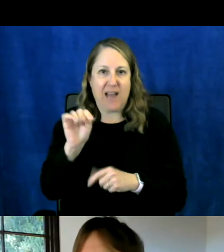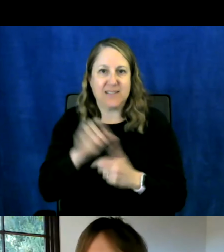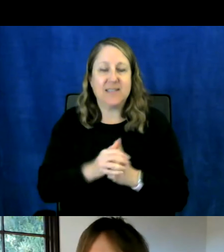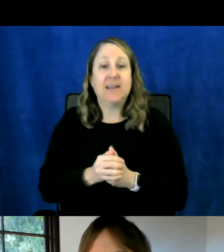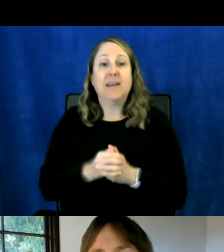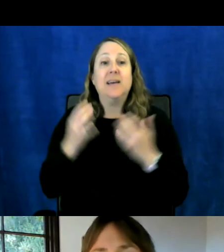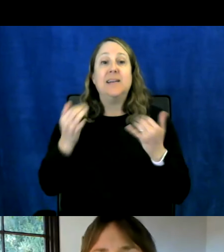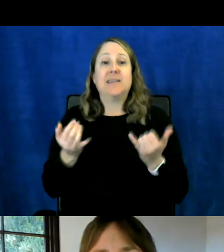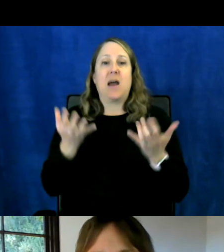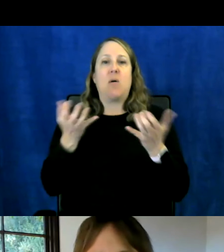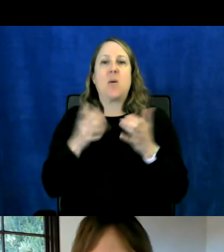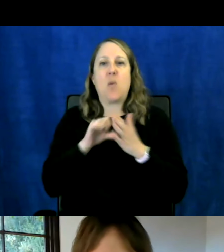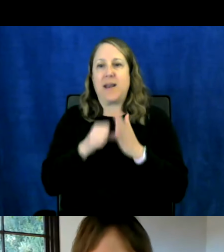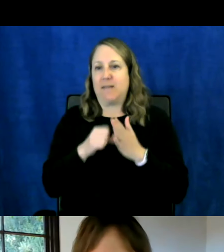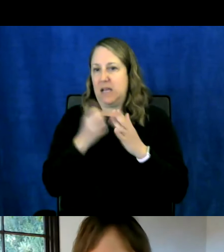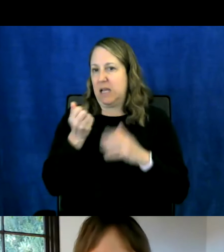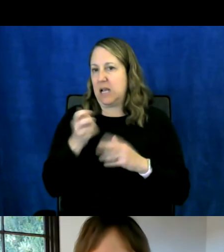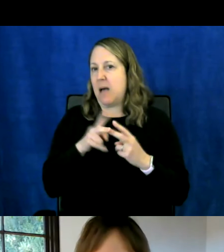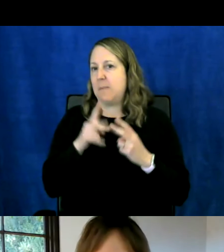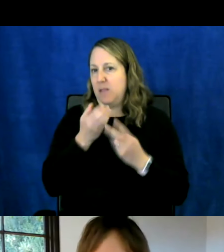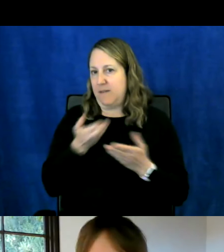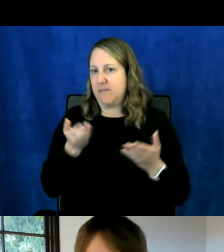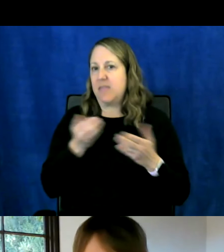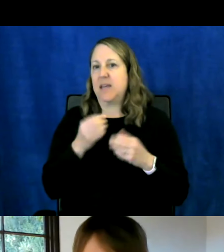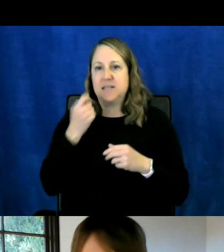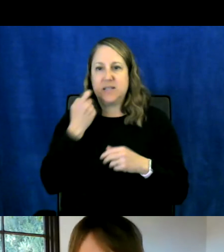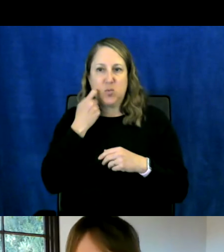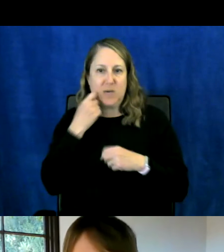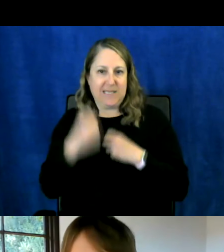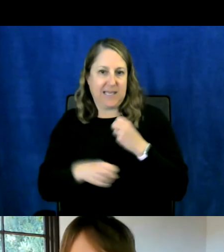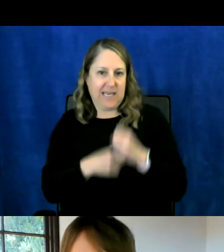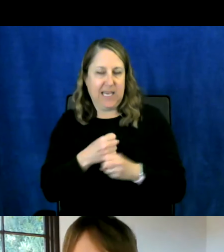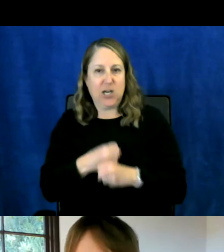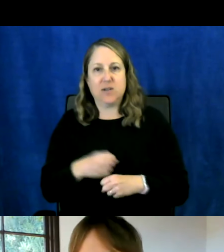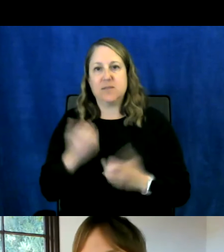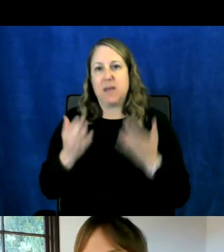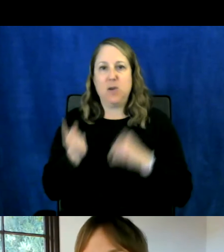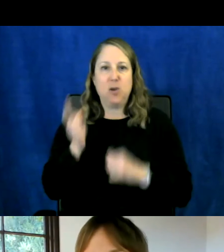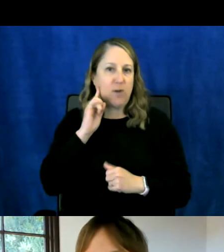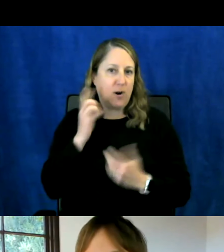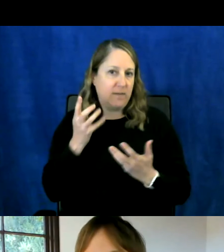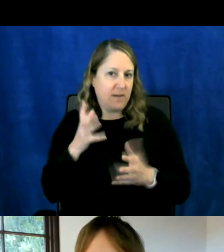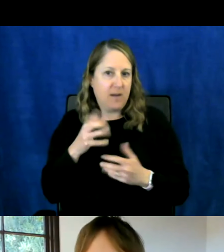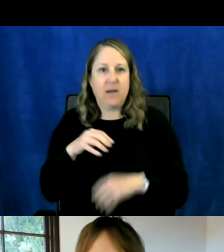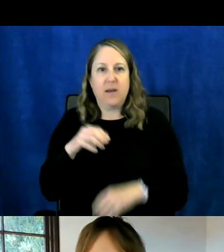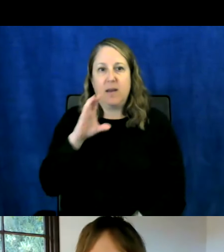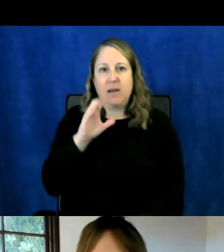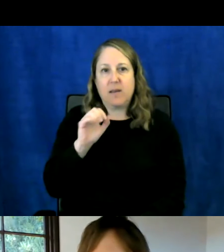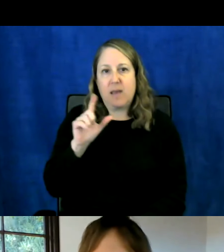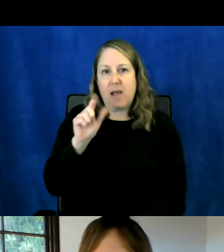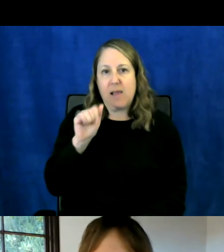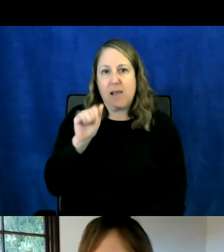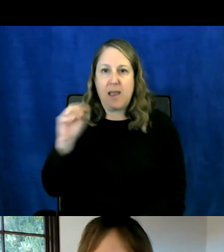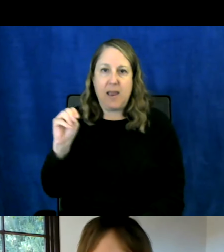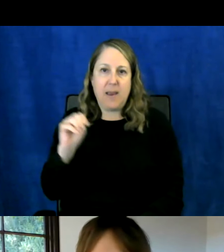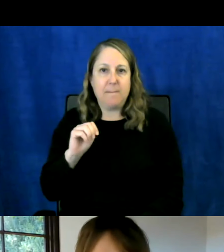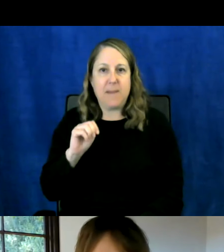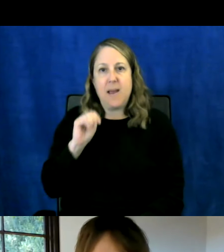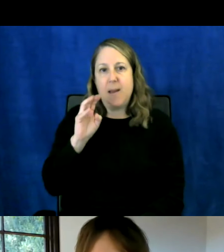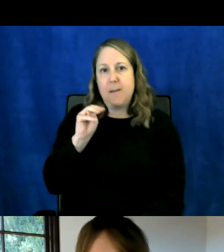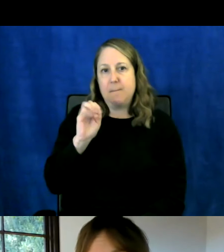highlight a couple of these investments in recent years. And the first, you've probably heard a lot about our CalAIM, our Medicaid reform,